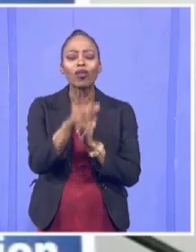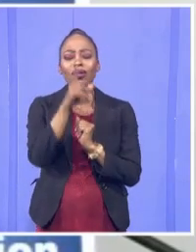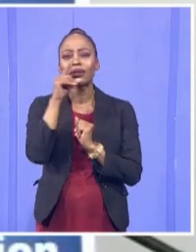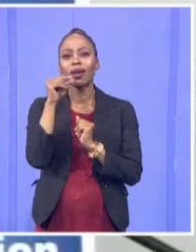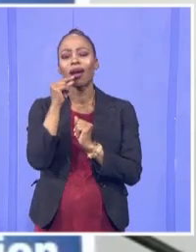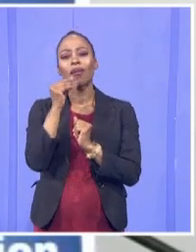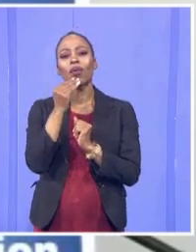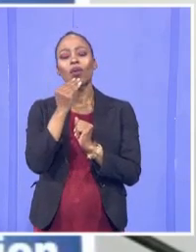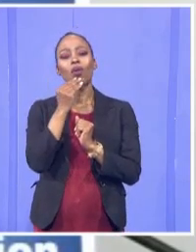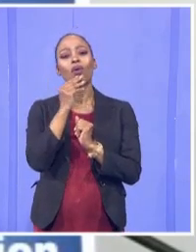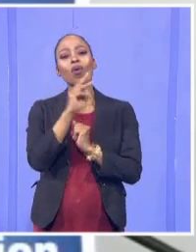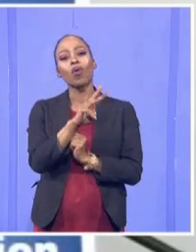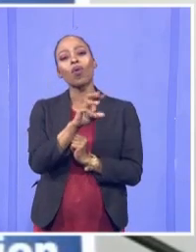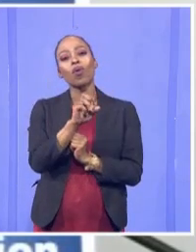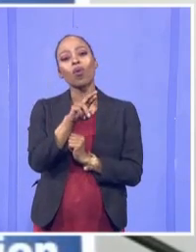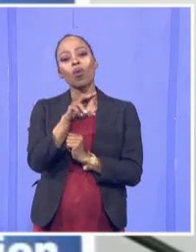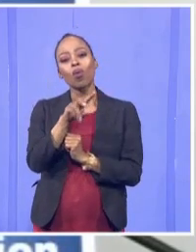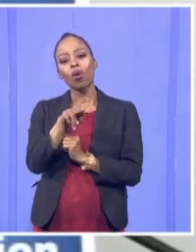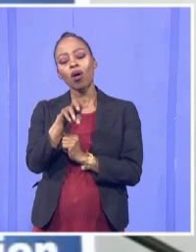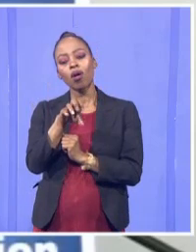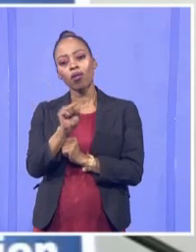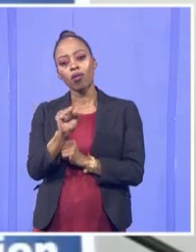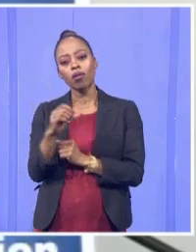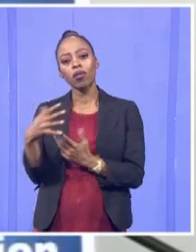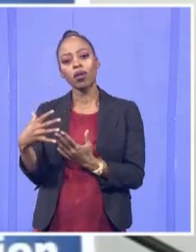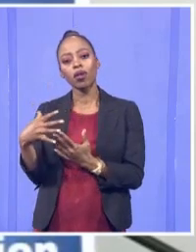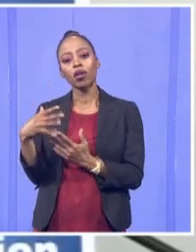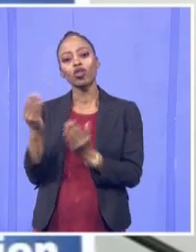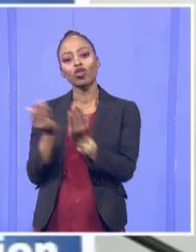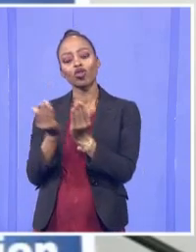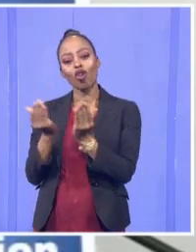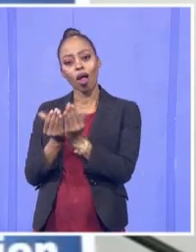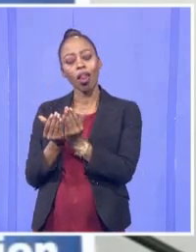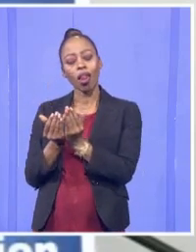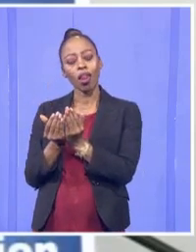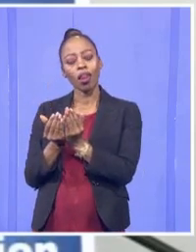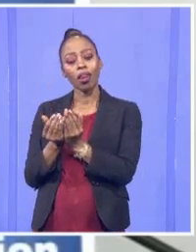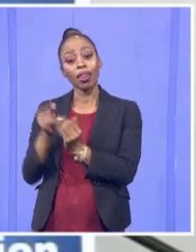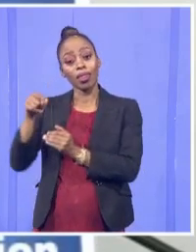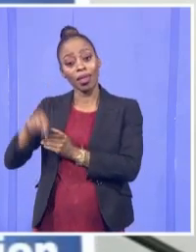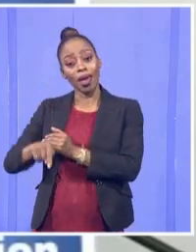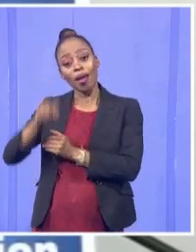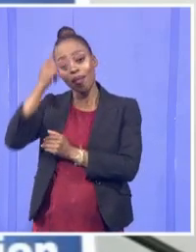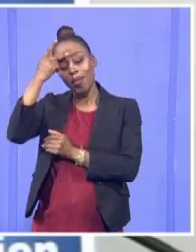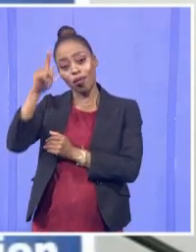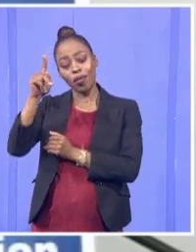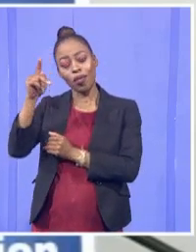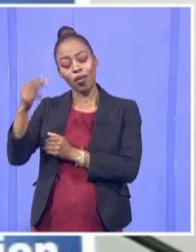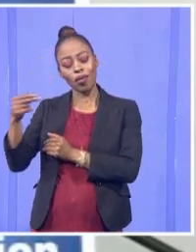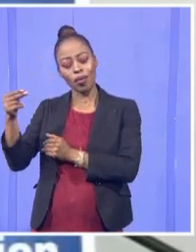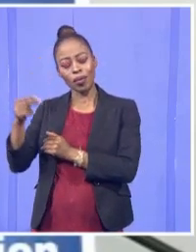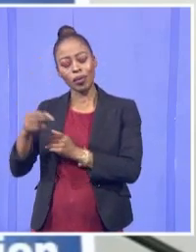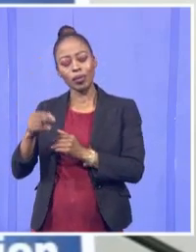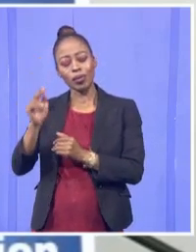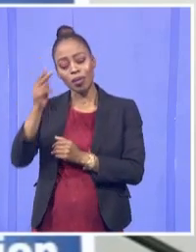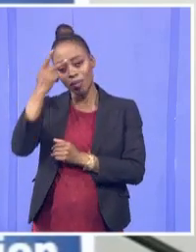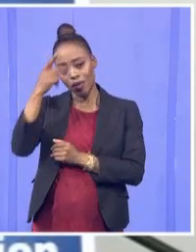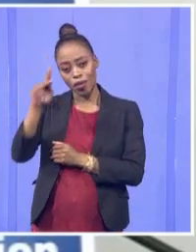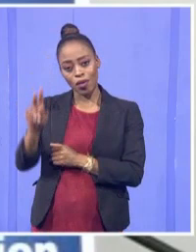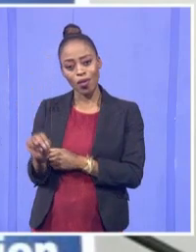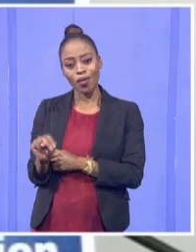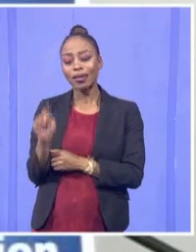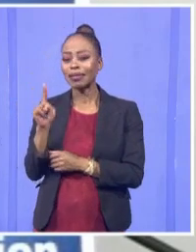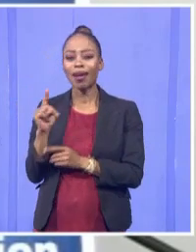is World School Langenhoven here in Pretoria North. That's the most